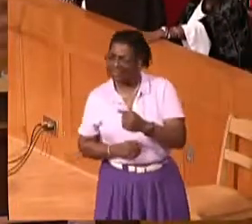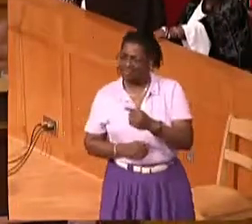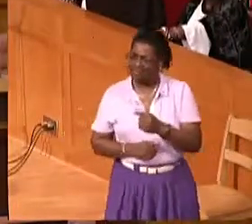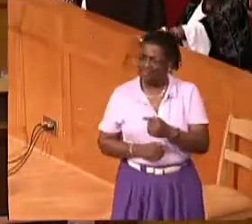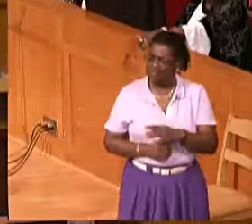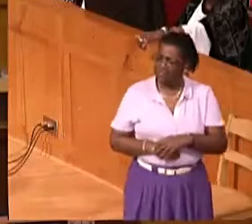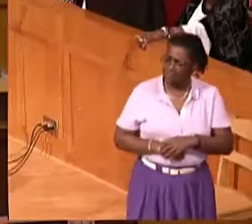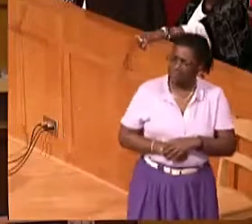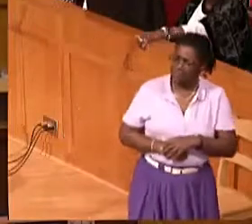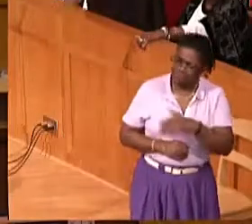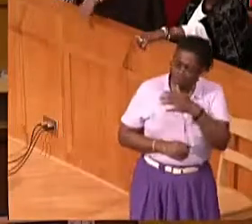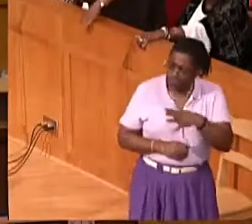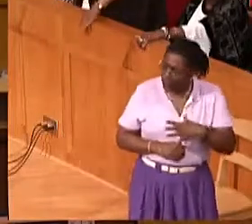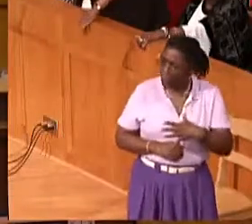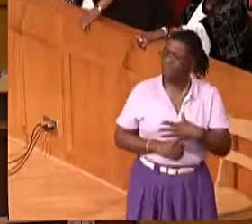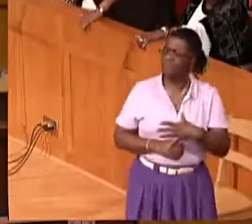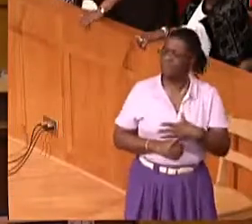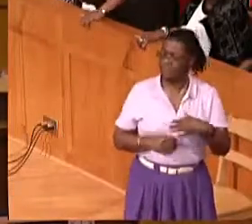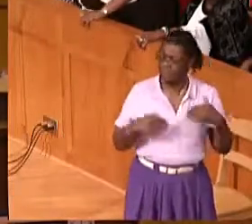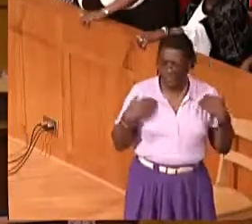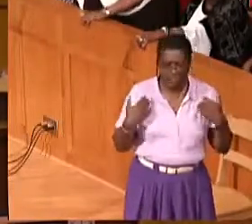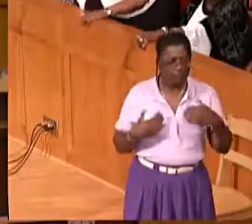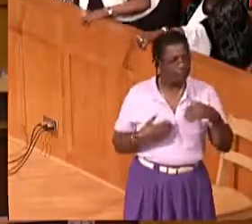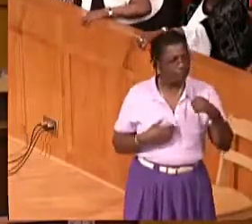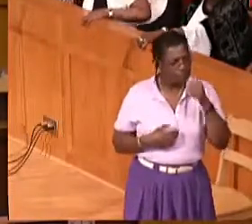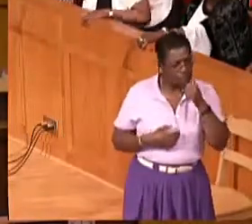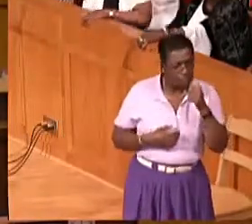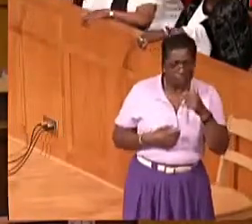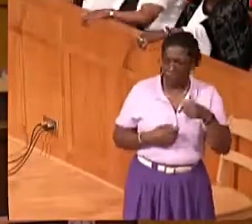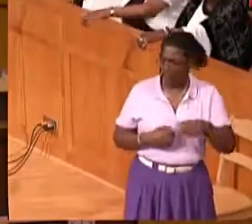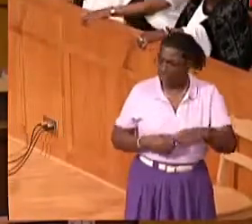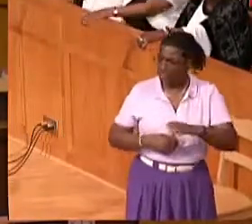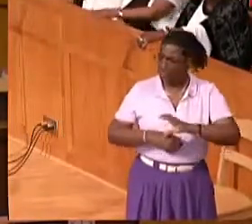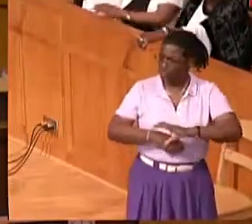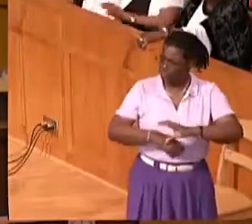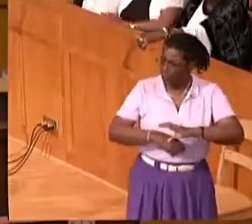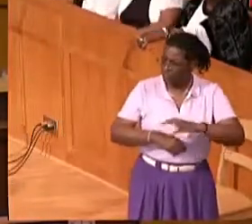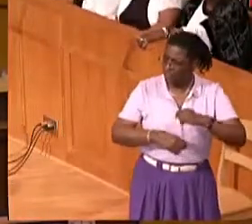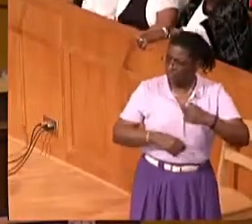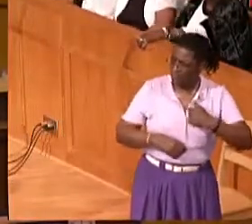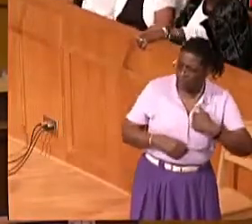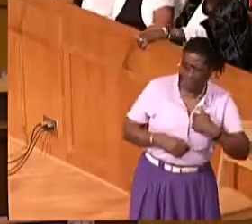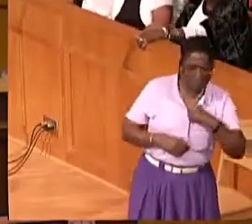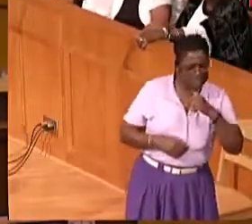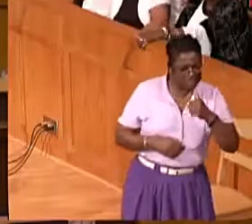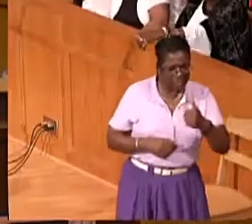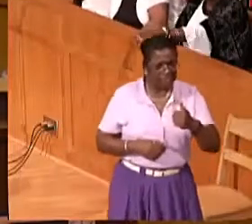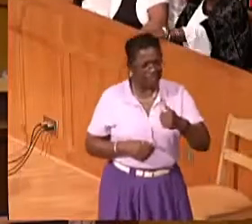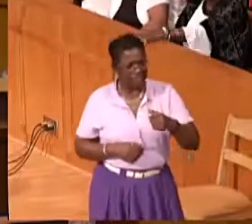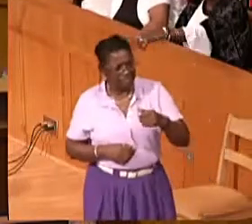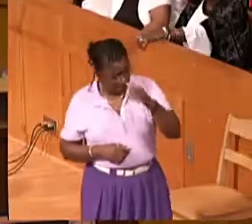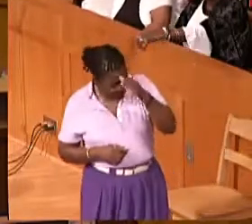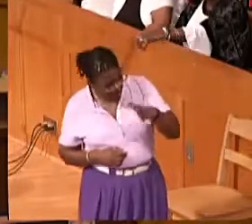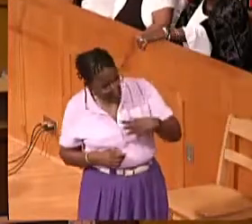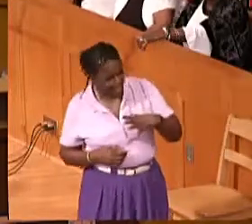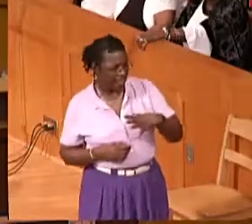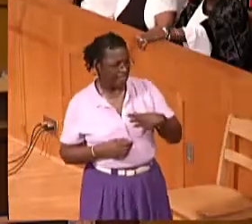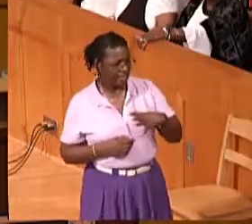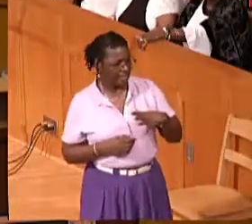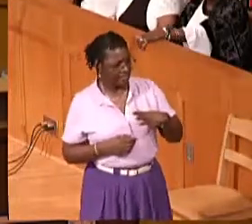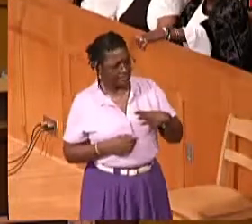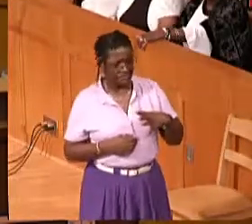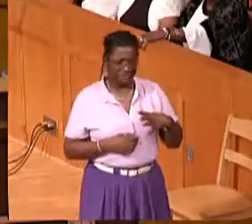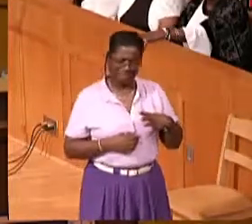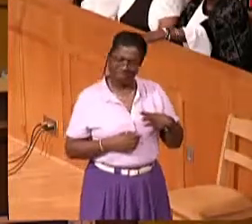young girls in our church. It ain't who was on your arm that makes you what you are. Do I have a witness? You don't